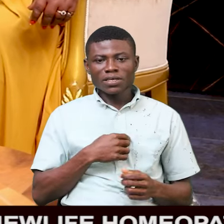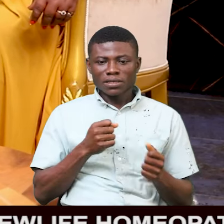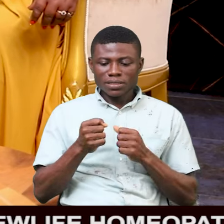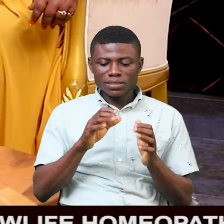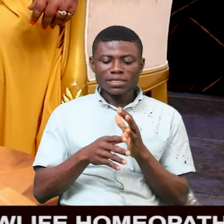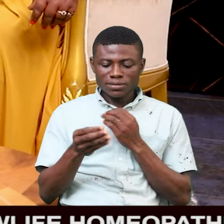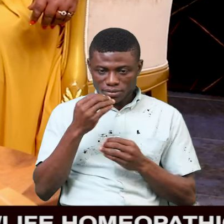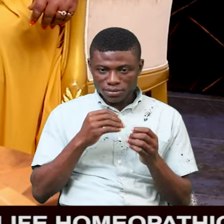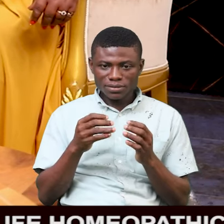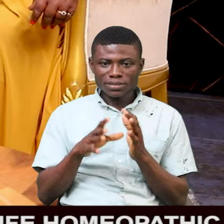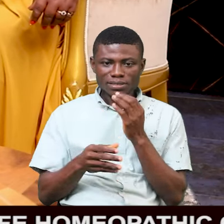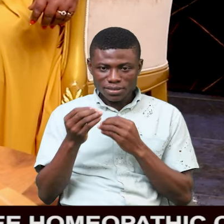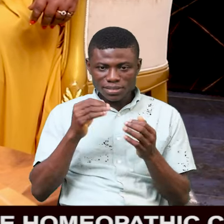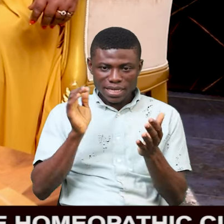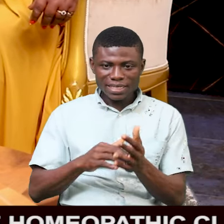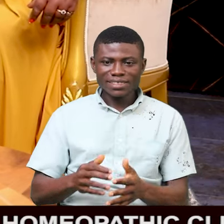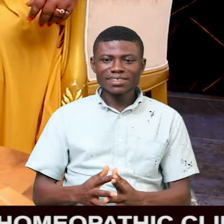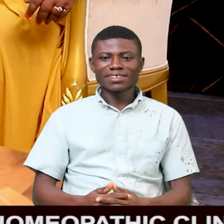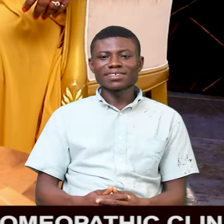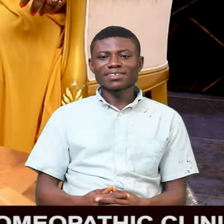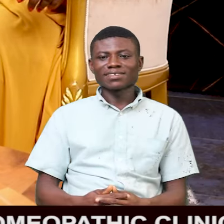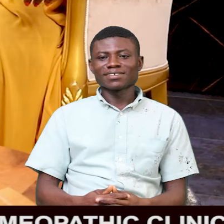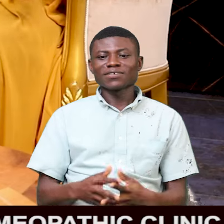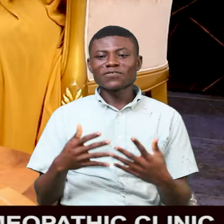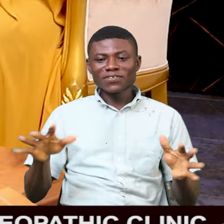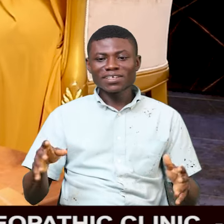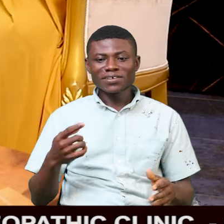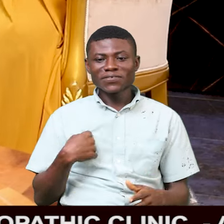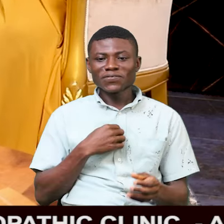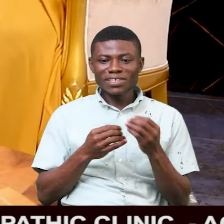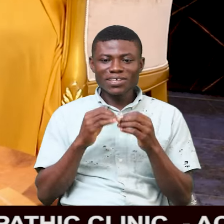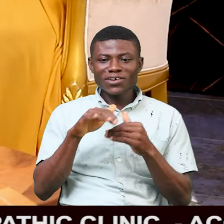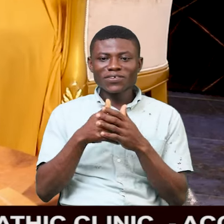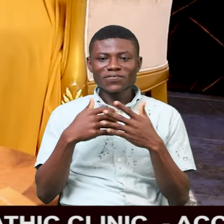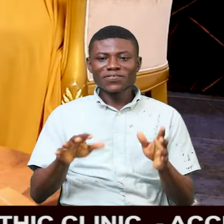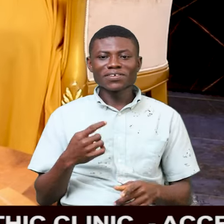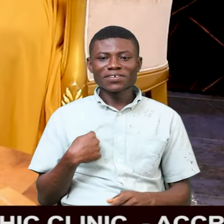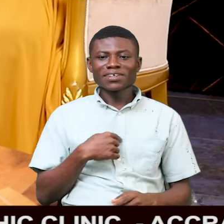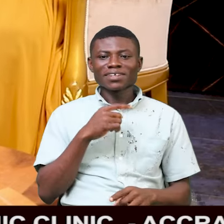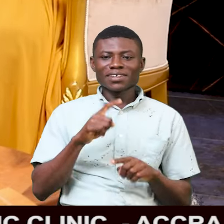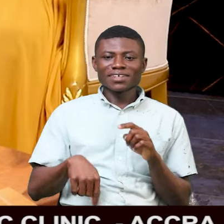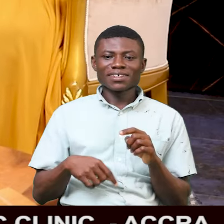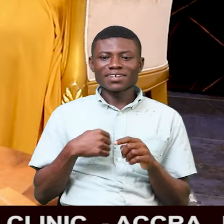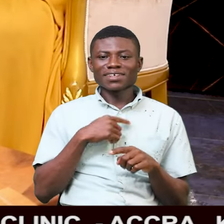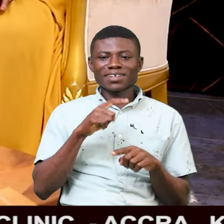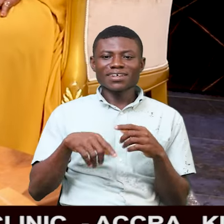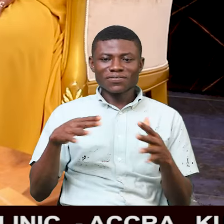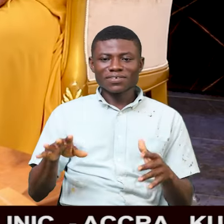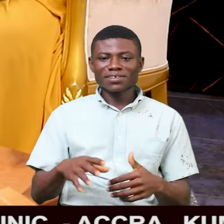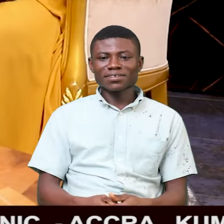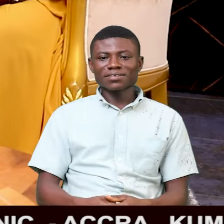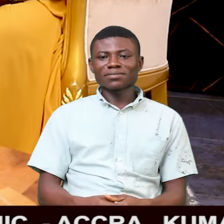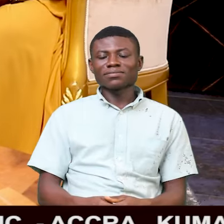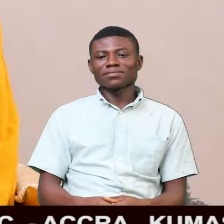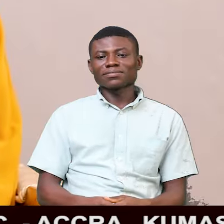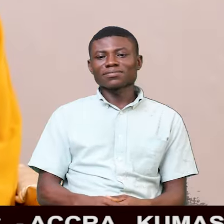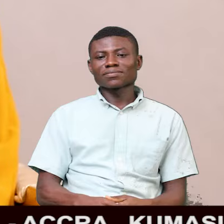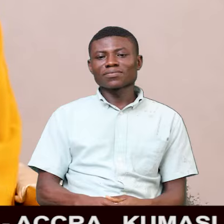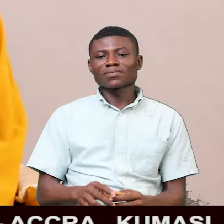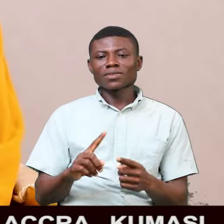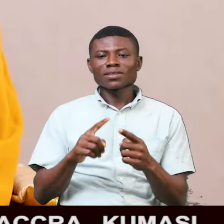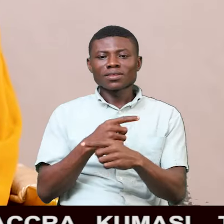and ate and ate. I see. Na ga en go bo enti mi nwe.